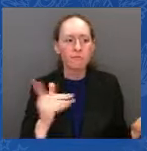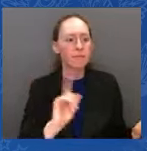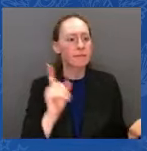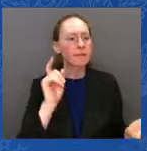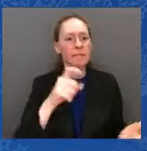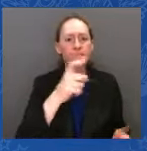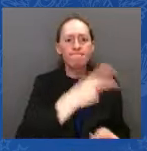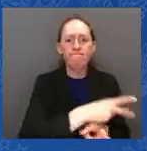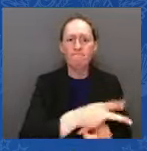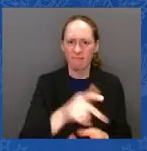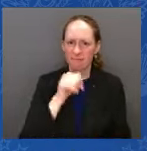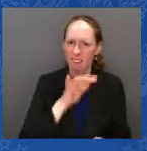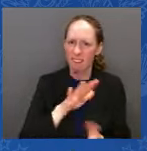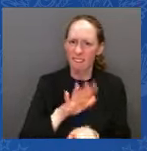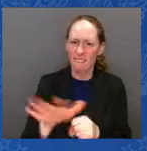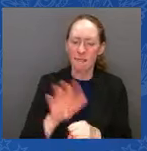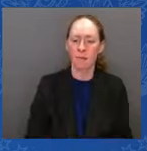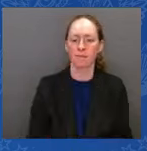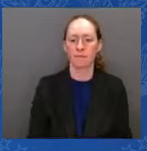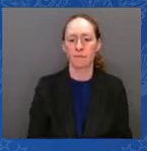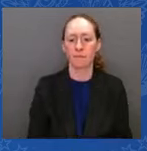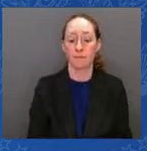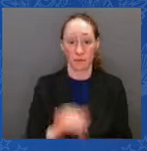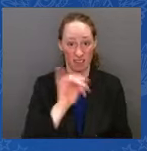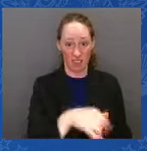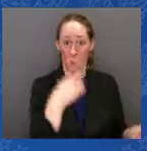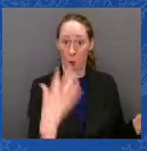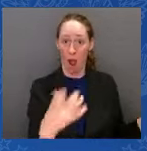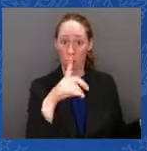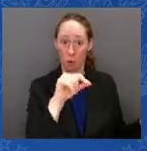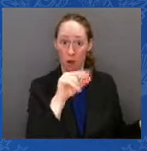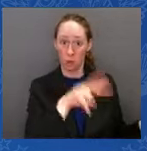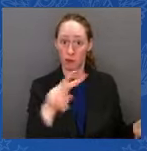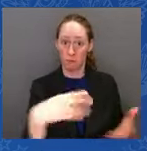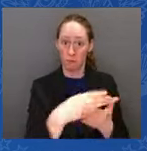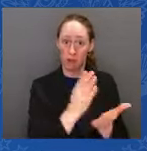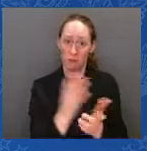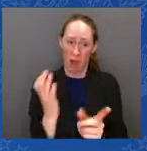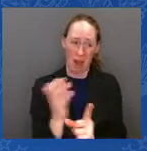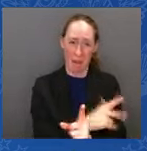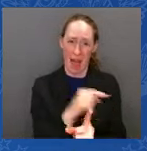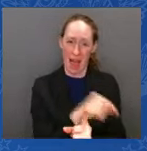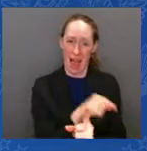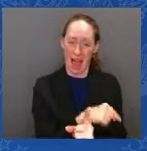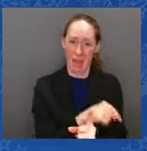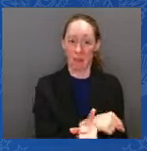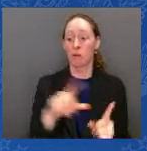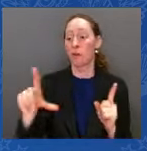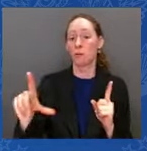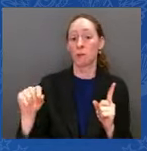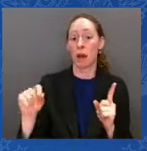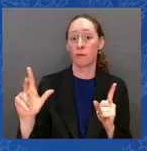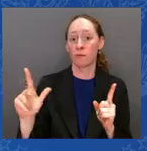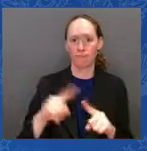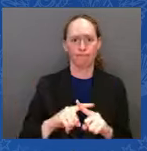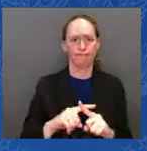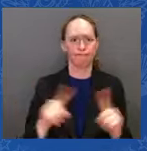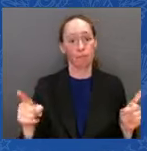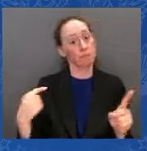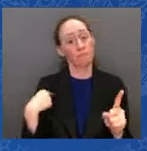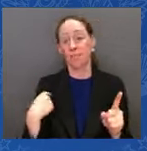2022 budget, which they want to get back to, and the 2023 budget is I increased the funding for